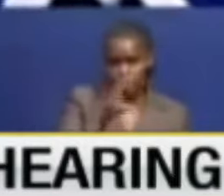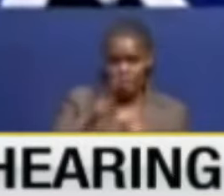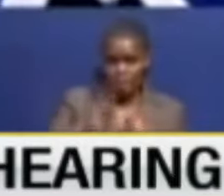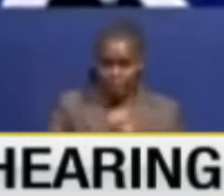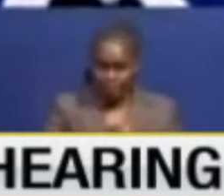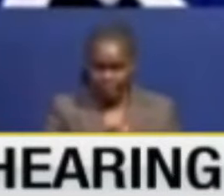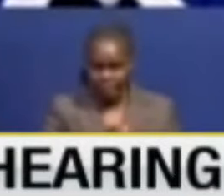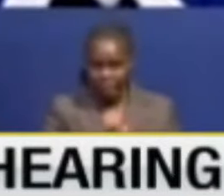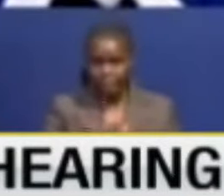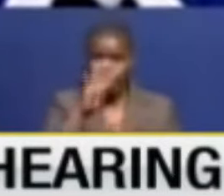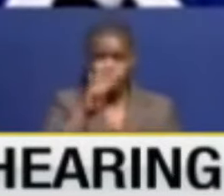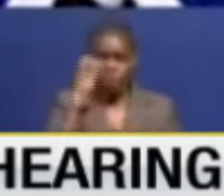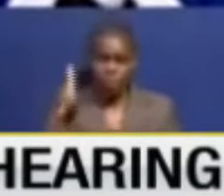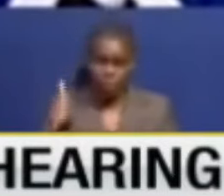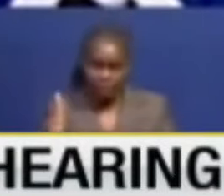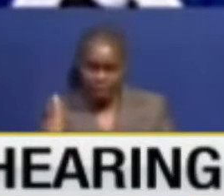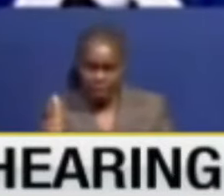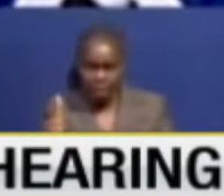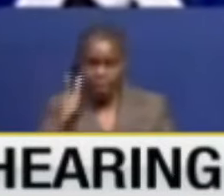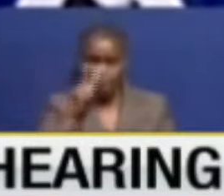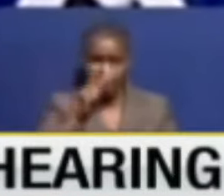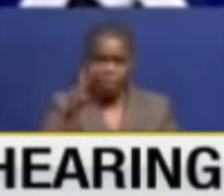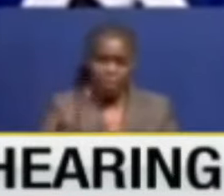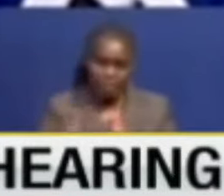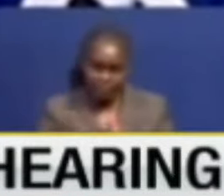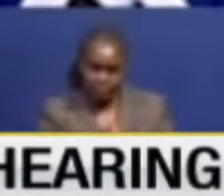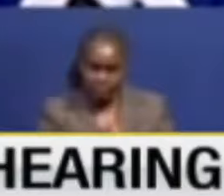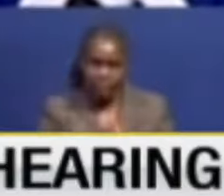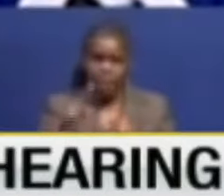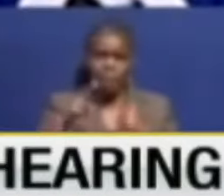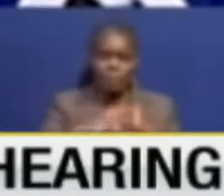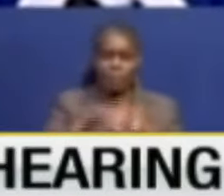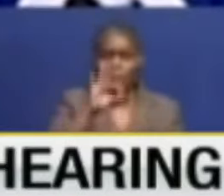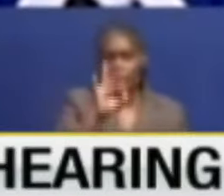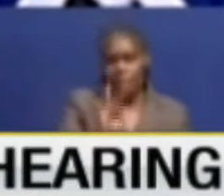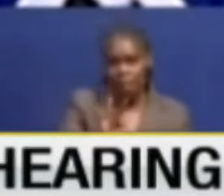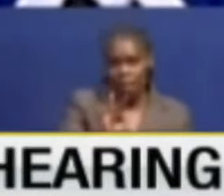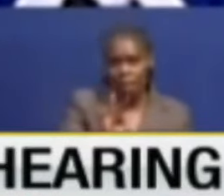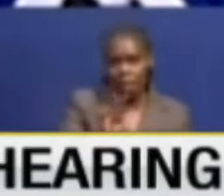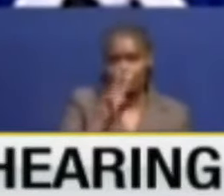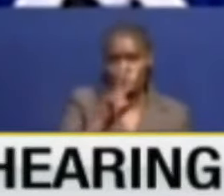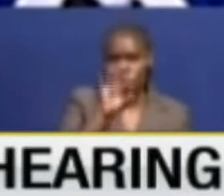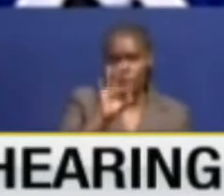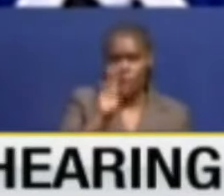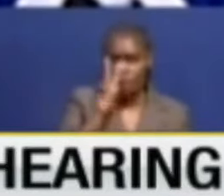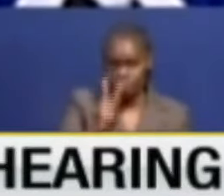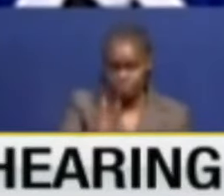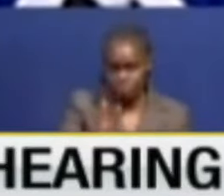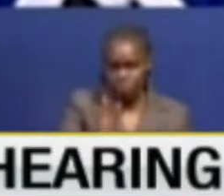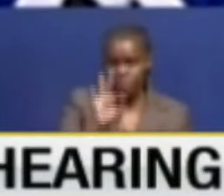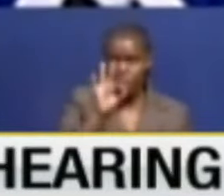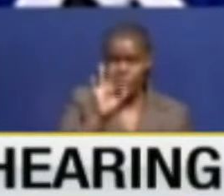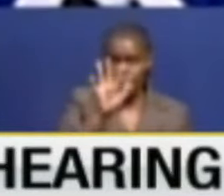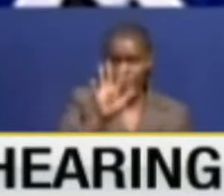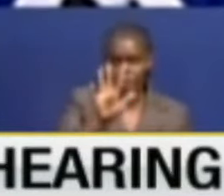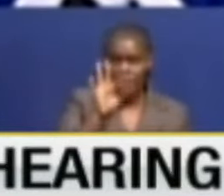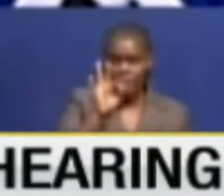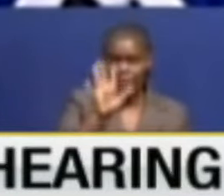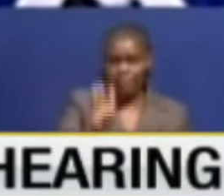27, 41, 47, 73, 232,